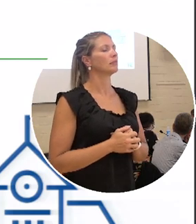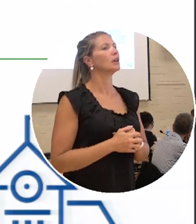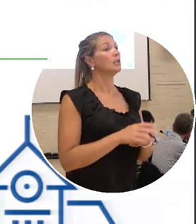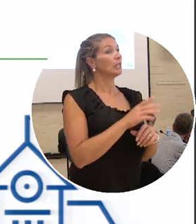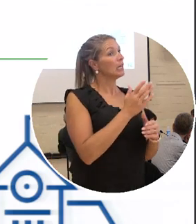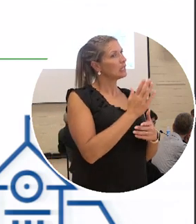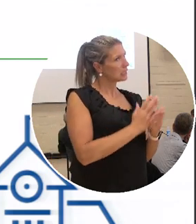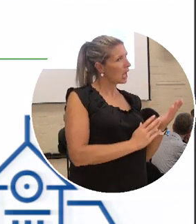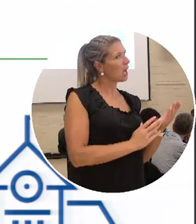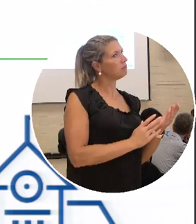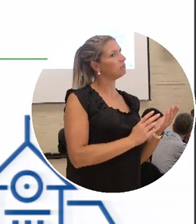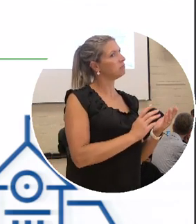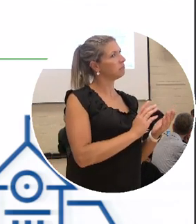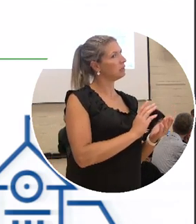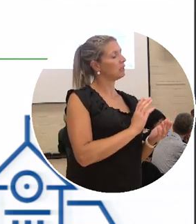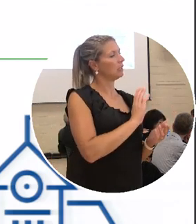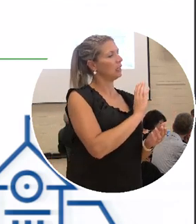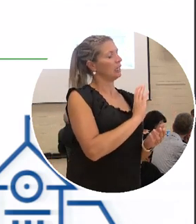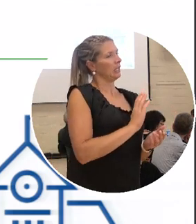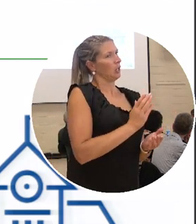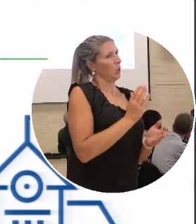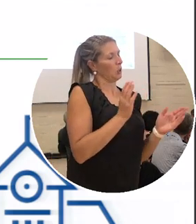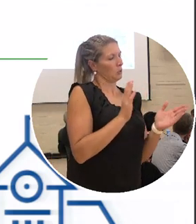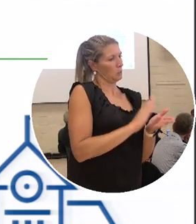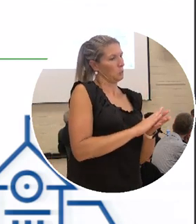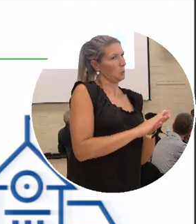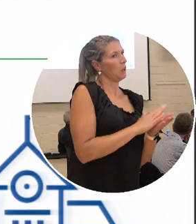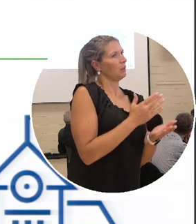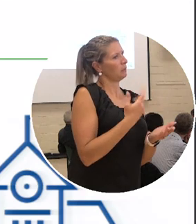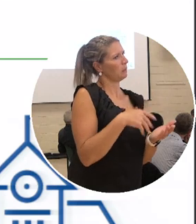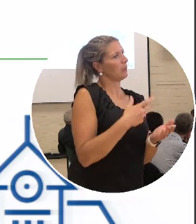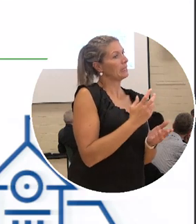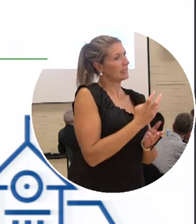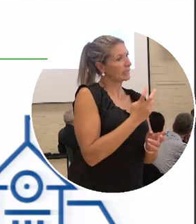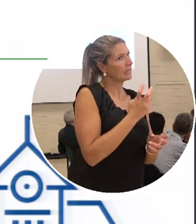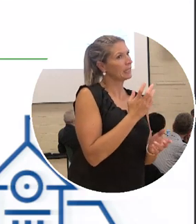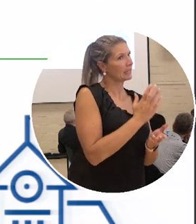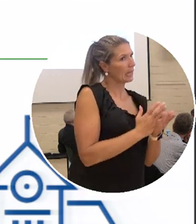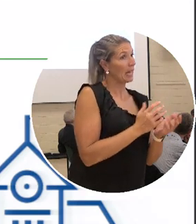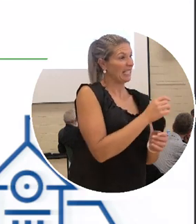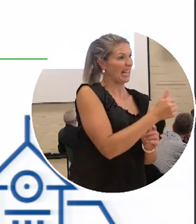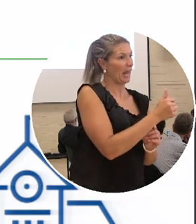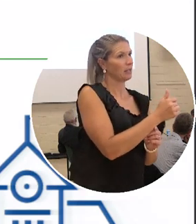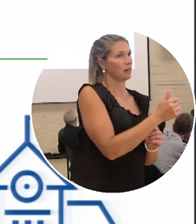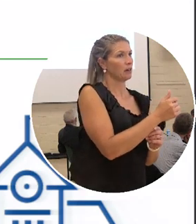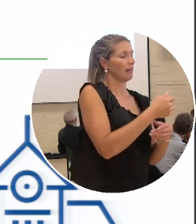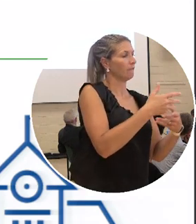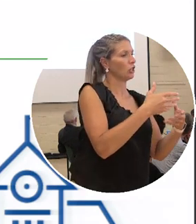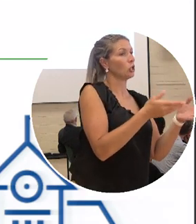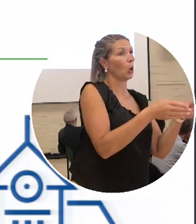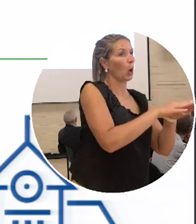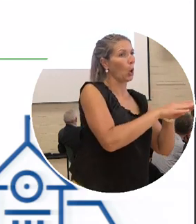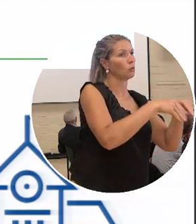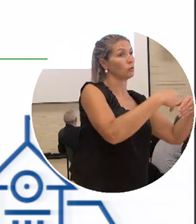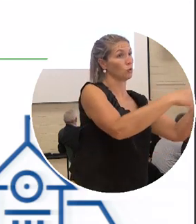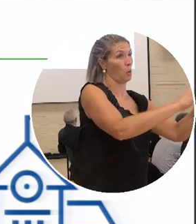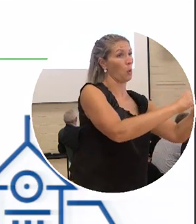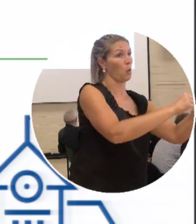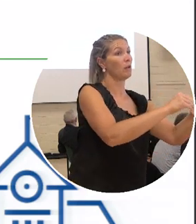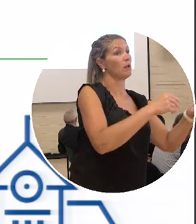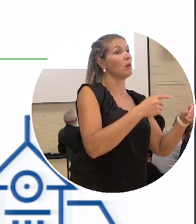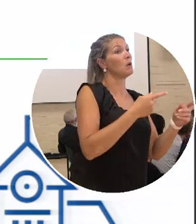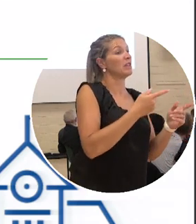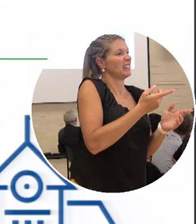them are difficult to move. These are closed schools in many cases. 10 properties have been sold or transferred since